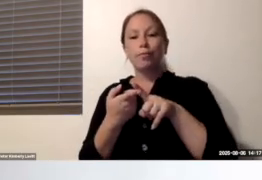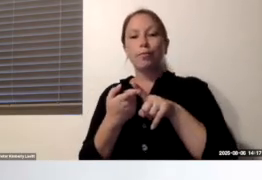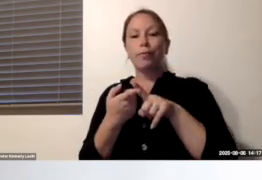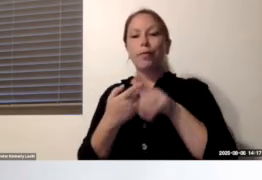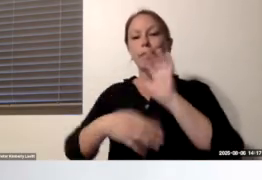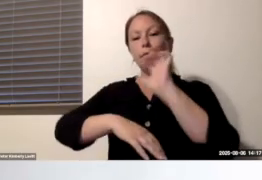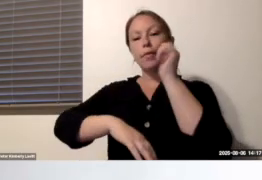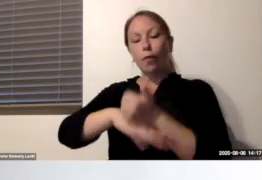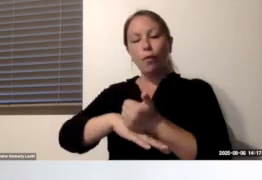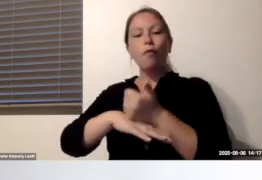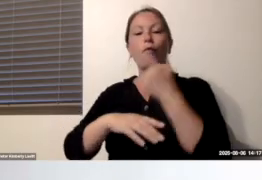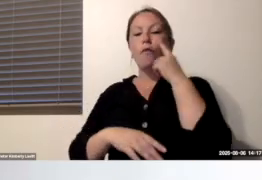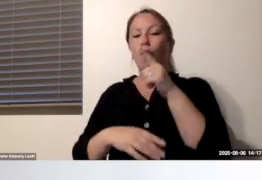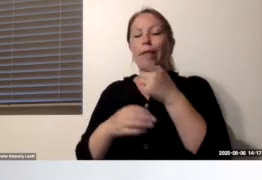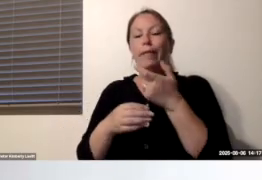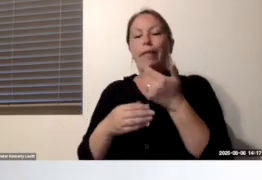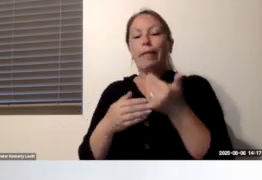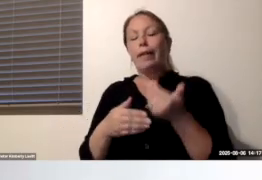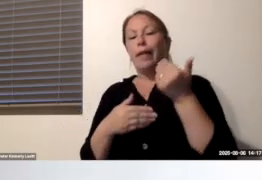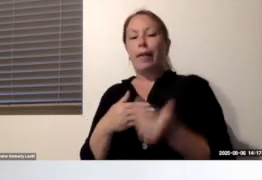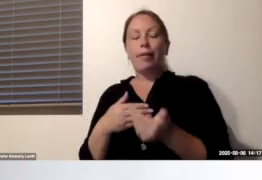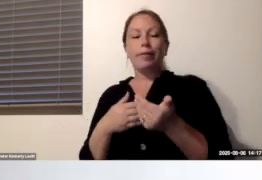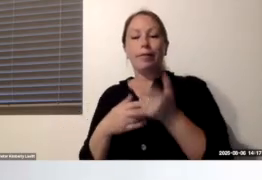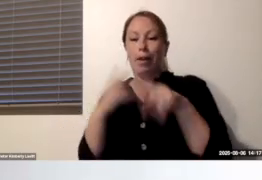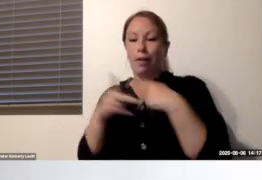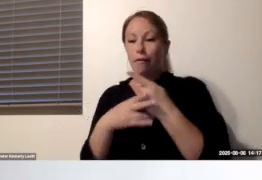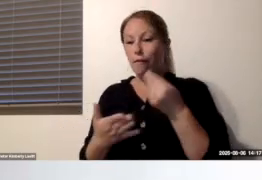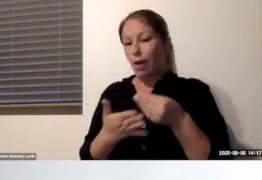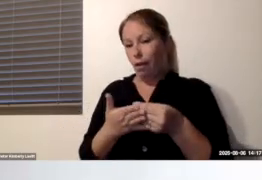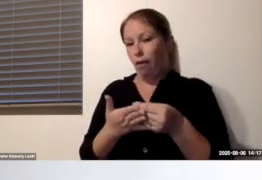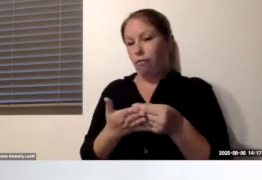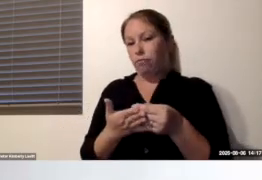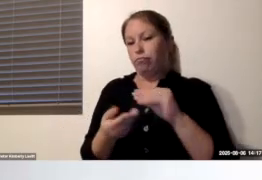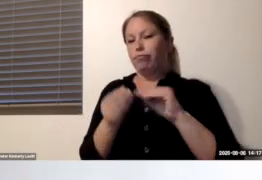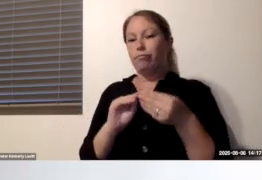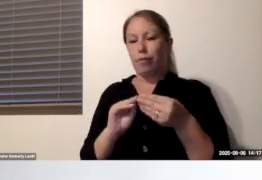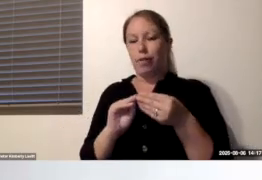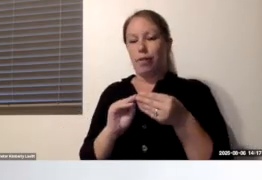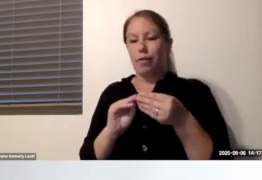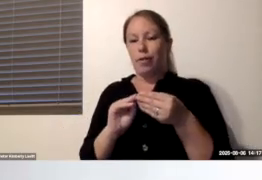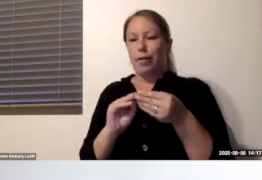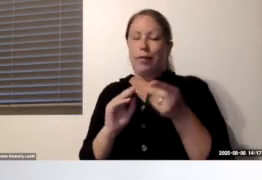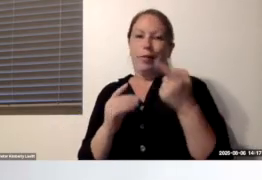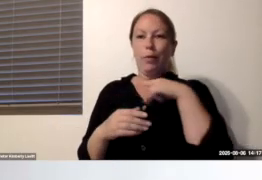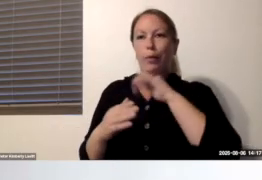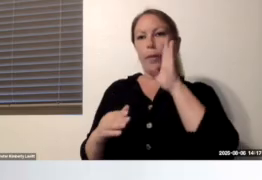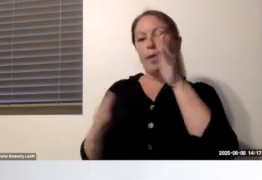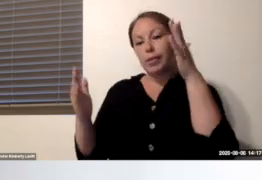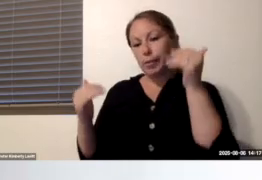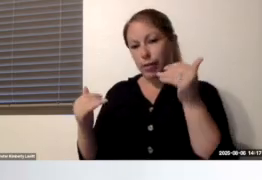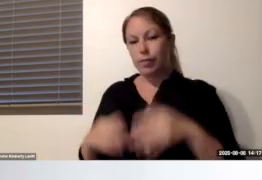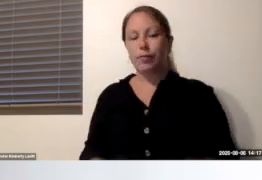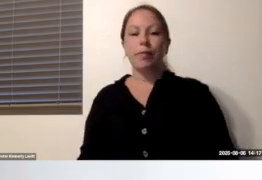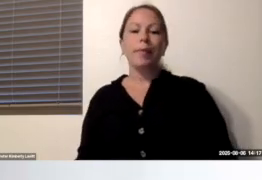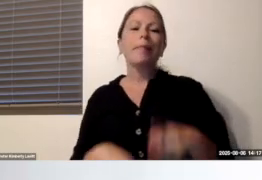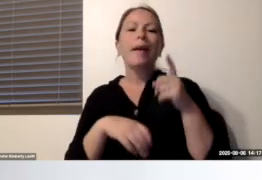implementation for the next sort of funding amount that is still yet to be spent. At